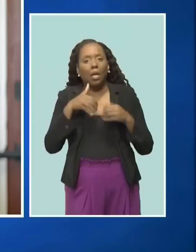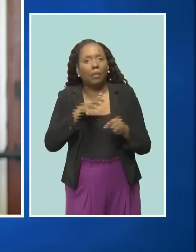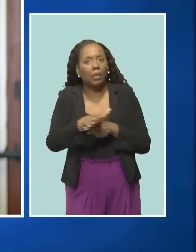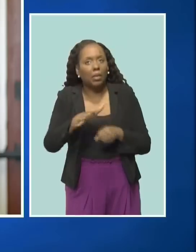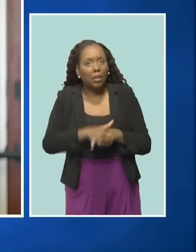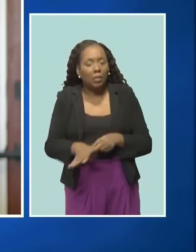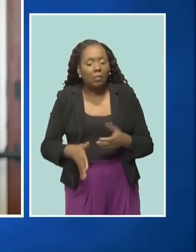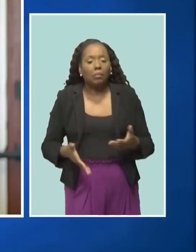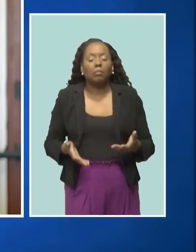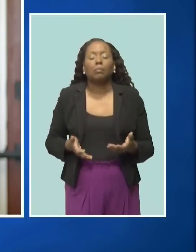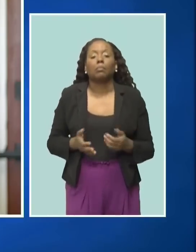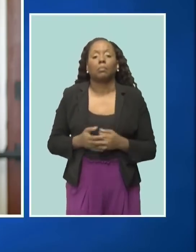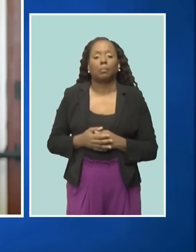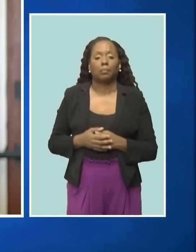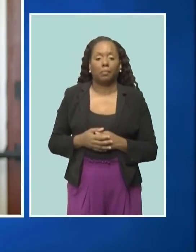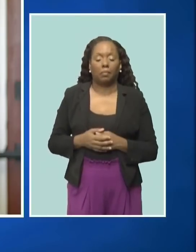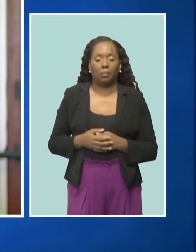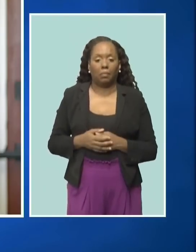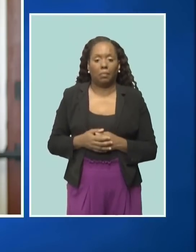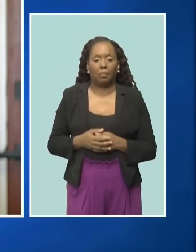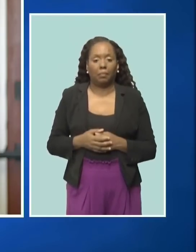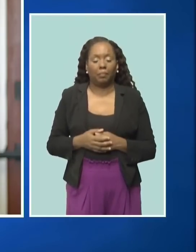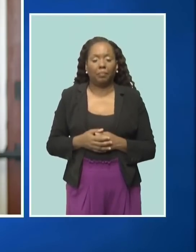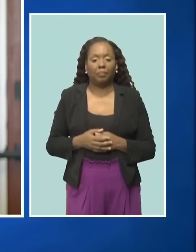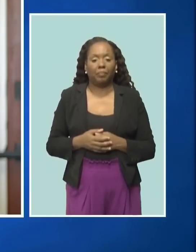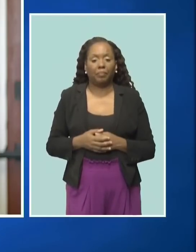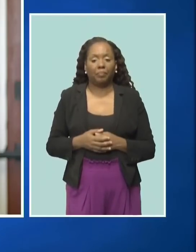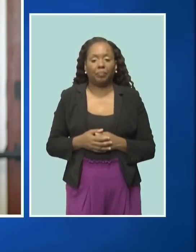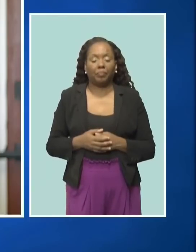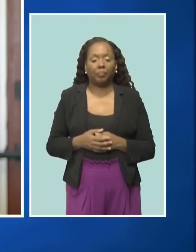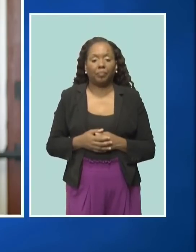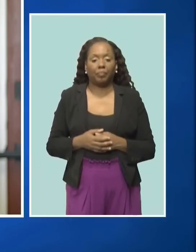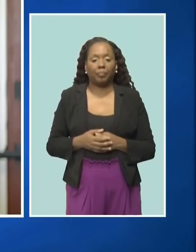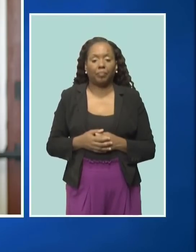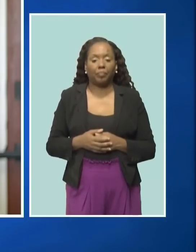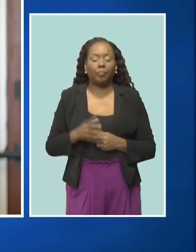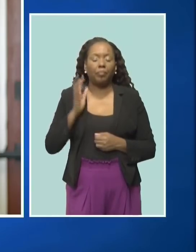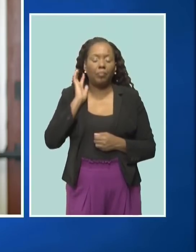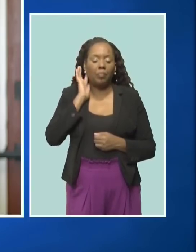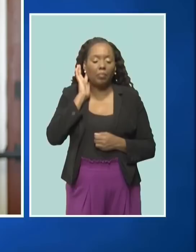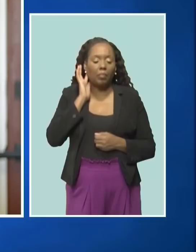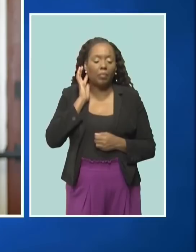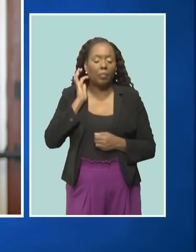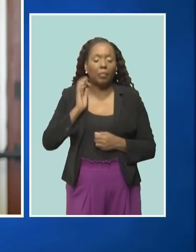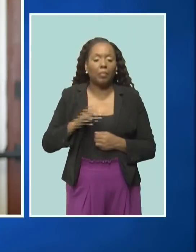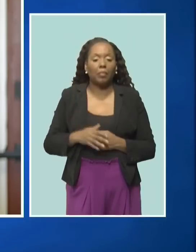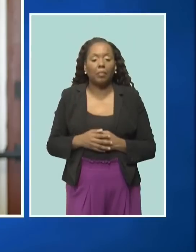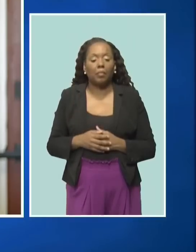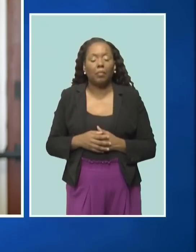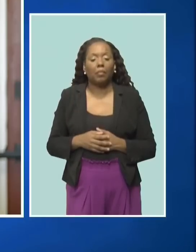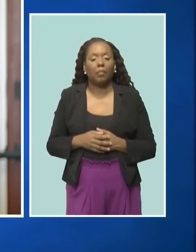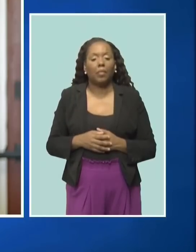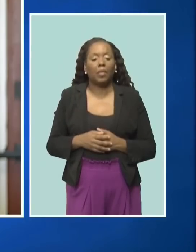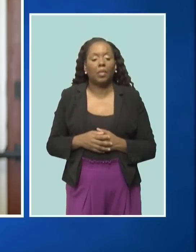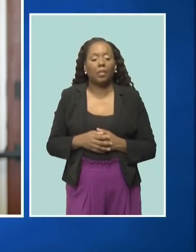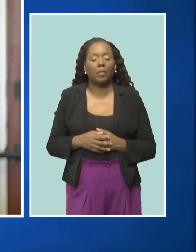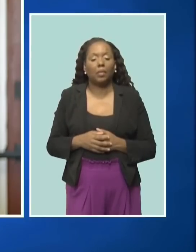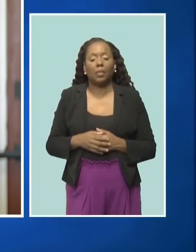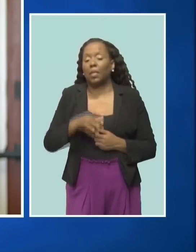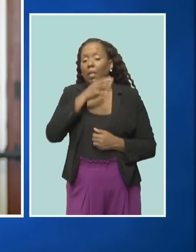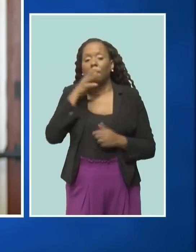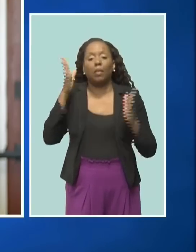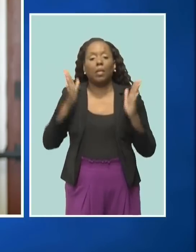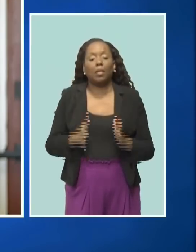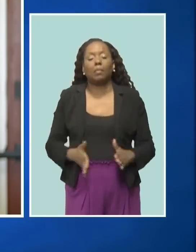misled the country first and foremost, and perhaps contributed to small farmers not